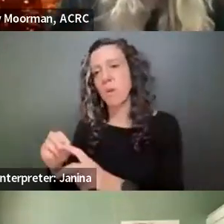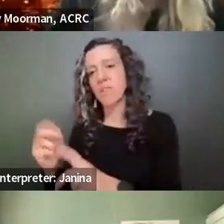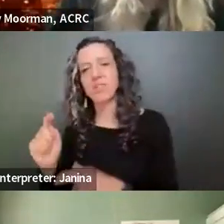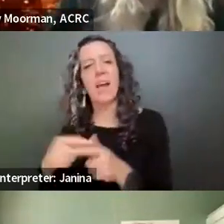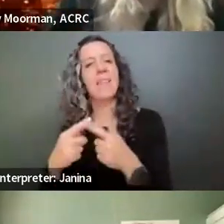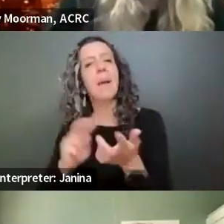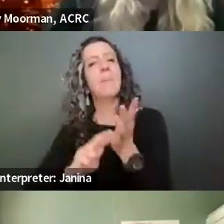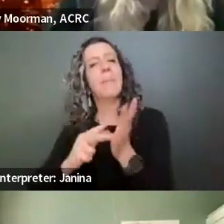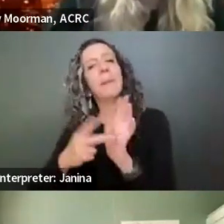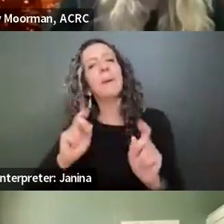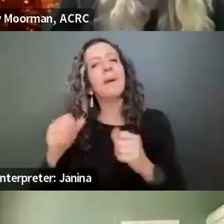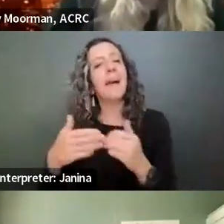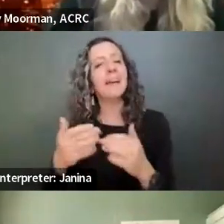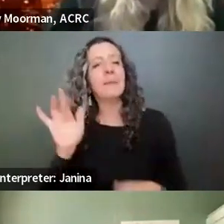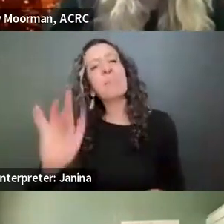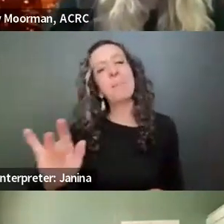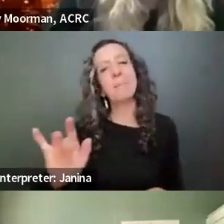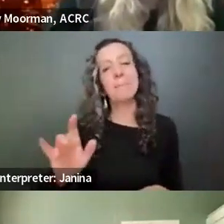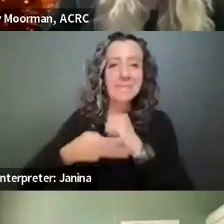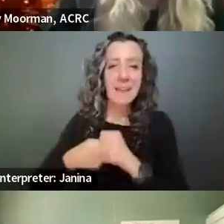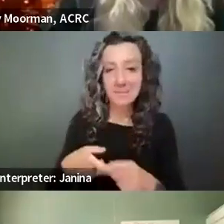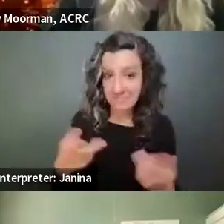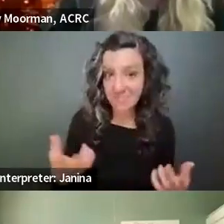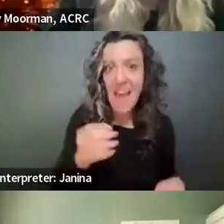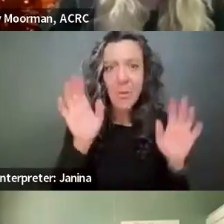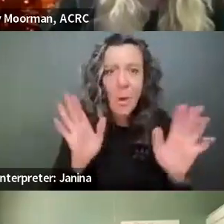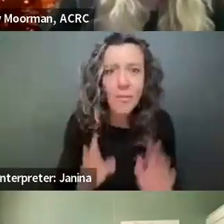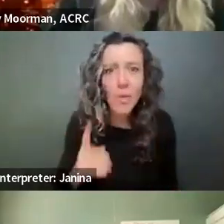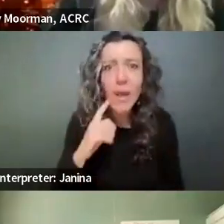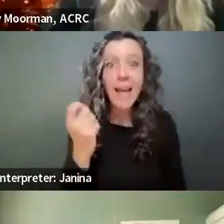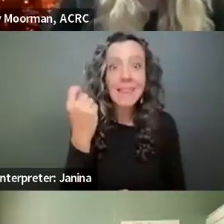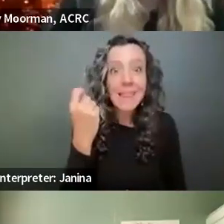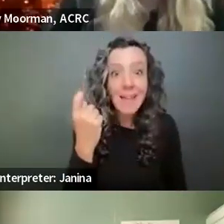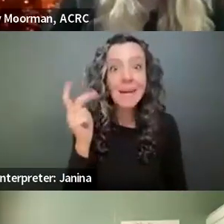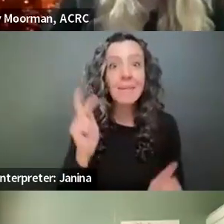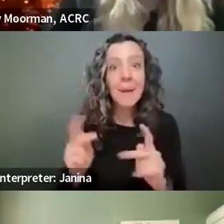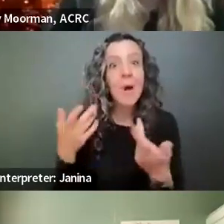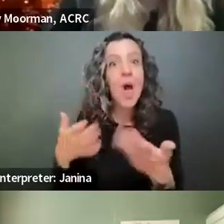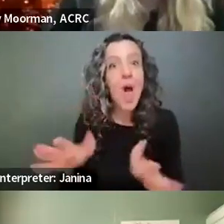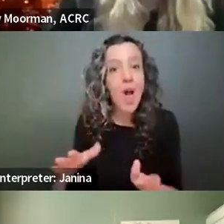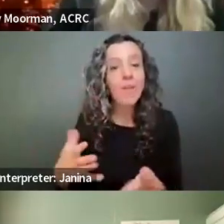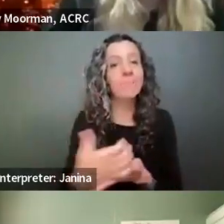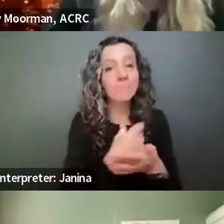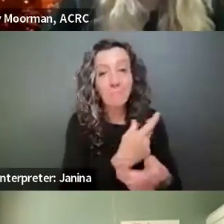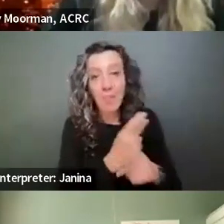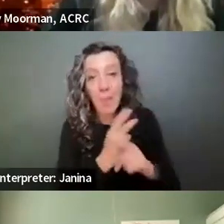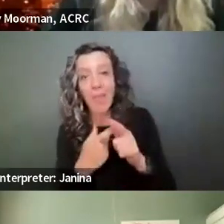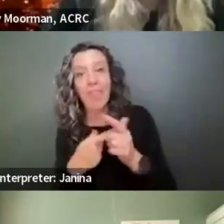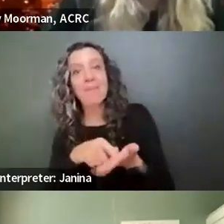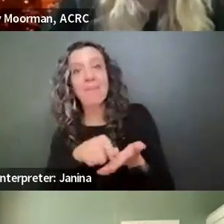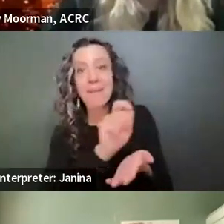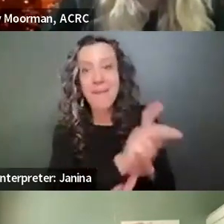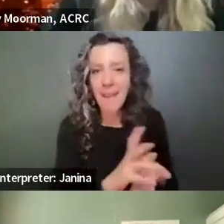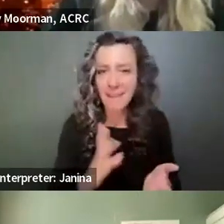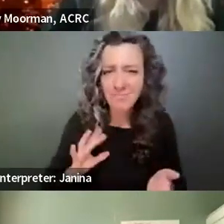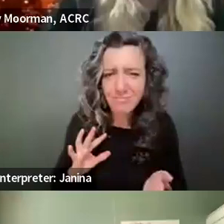over, which will be great. And that's great to hear that 11 individuals have benefited and already paid back their loan.